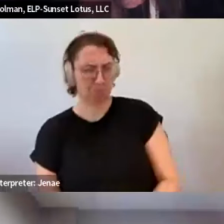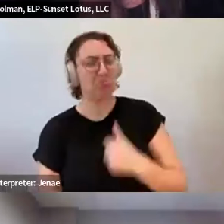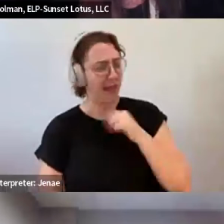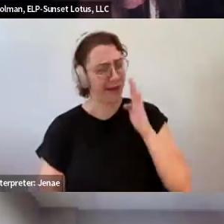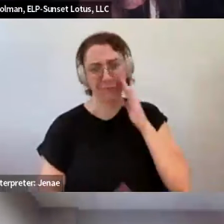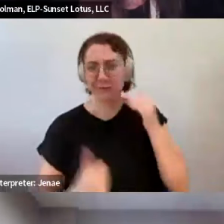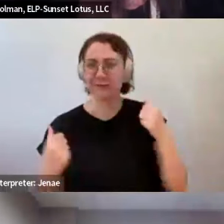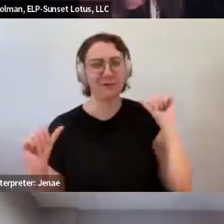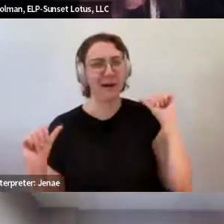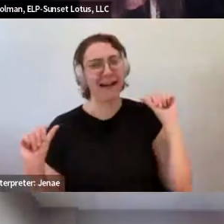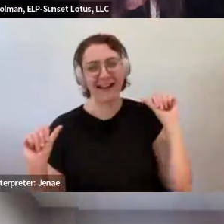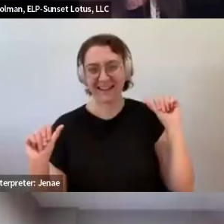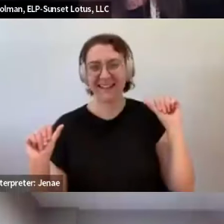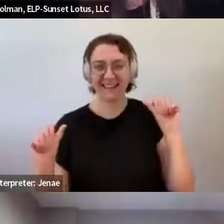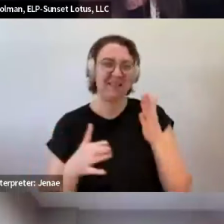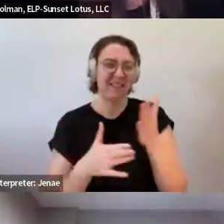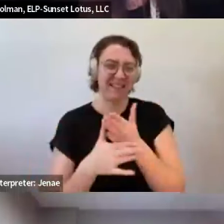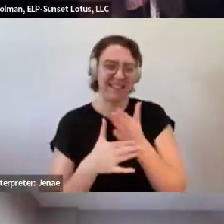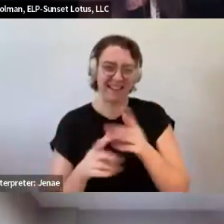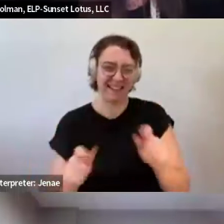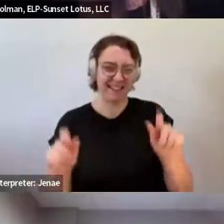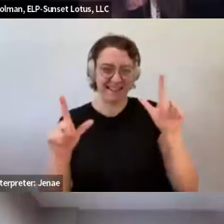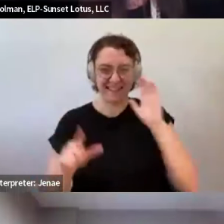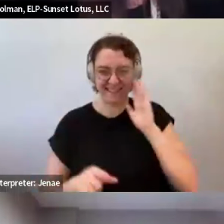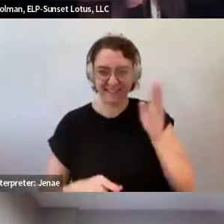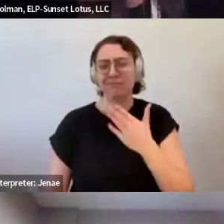try. Let me share my screen real quick.